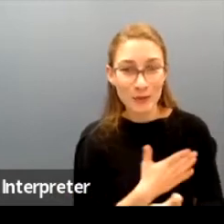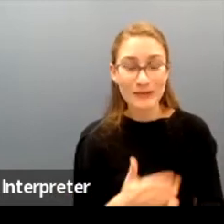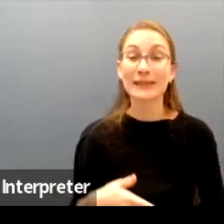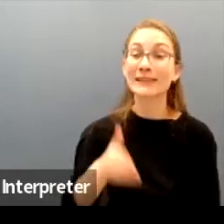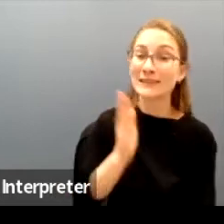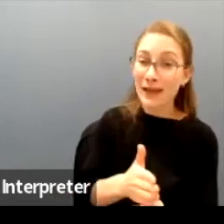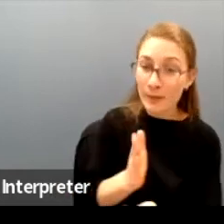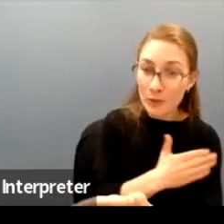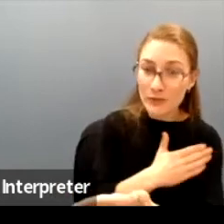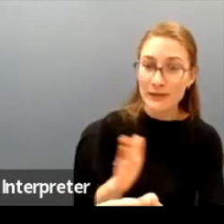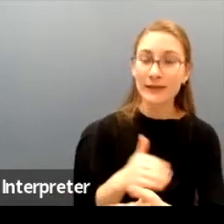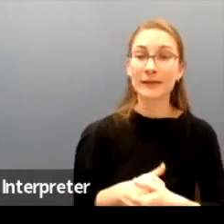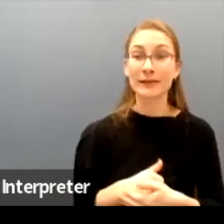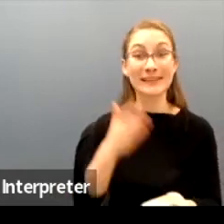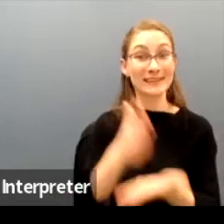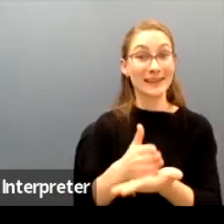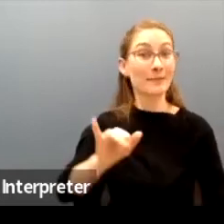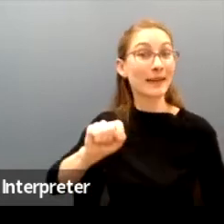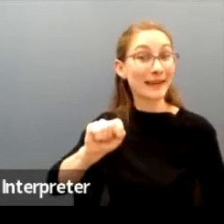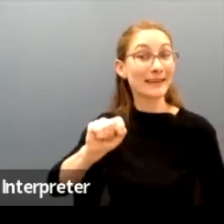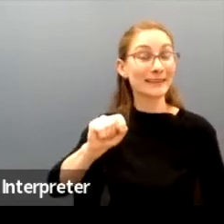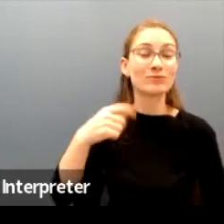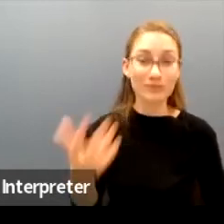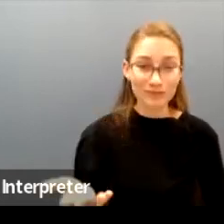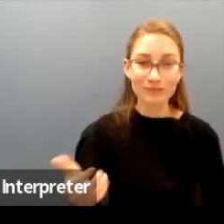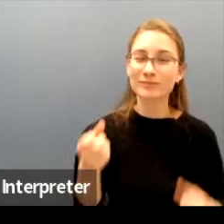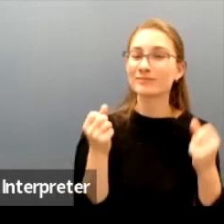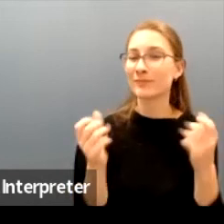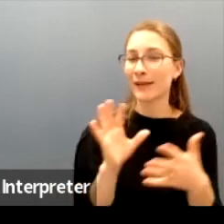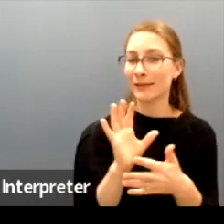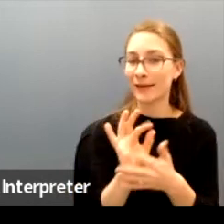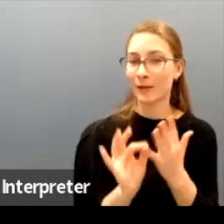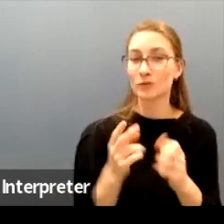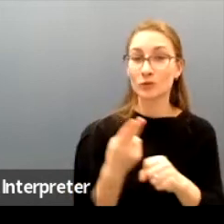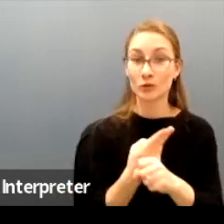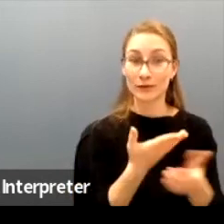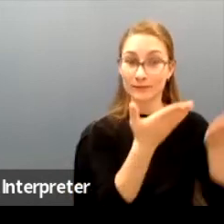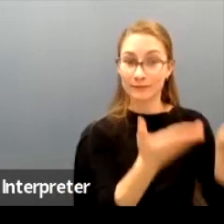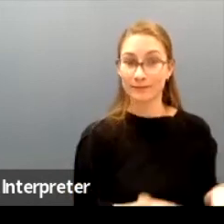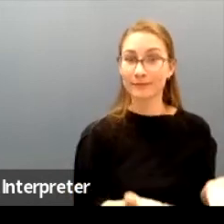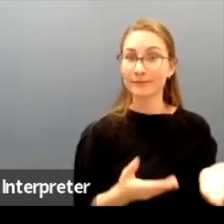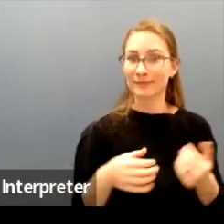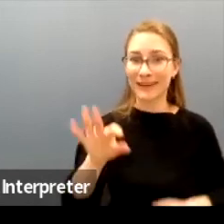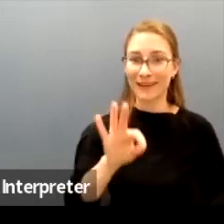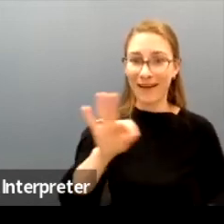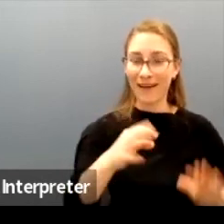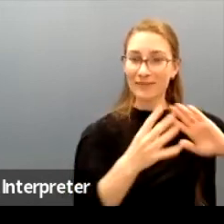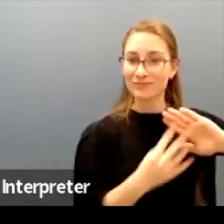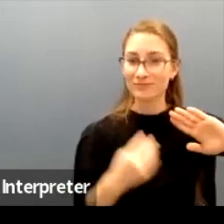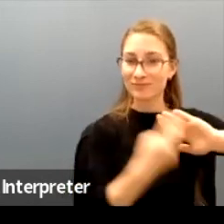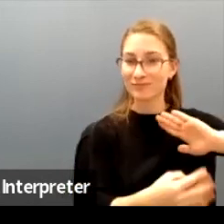music, stop it. So there's so many options that he can use just with these 9 words essentially,